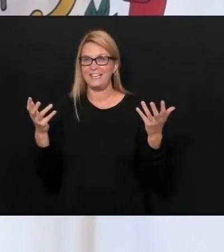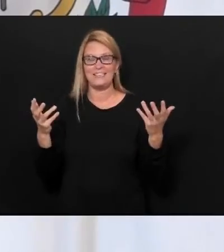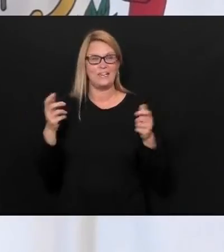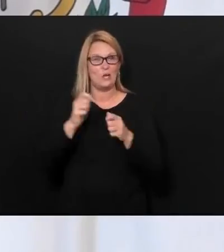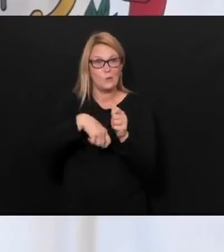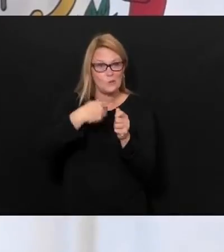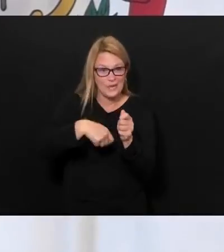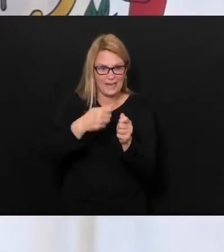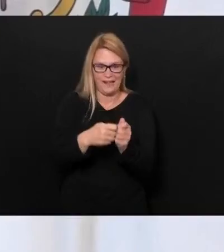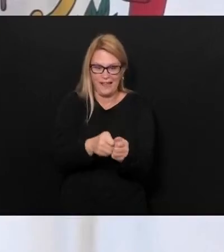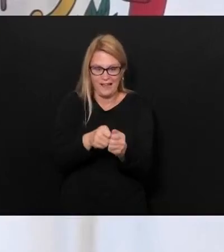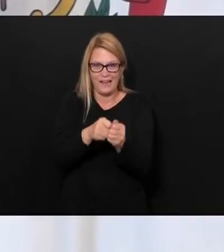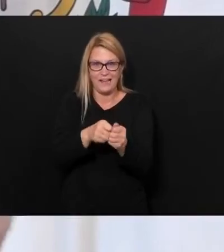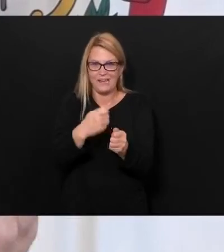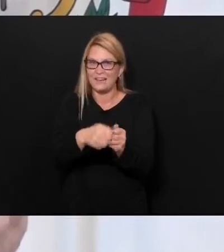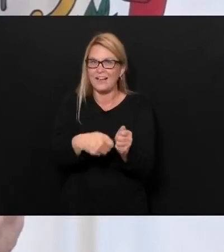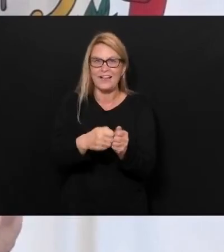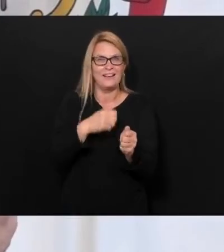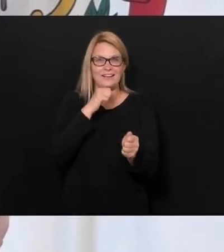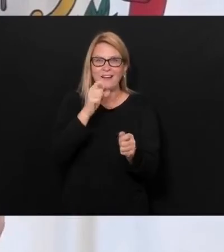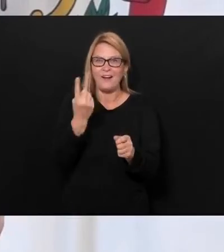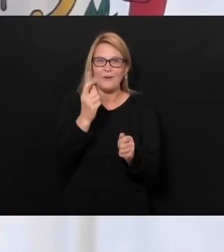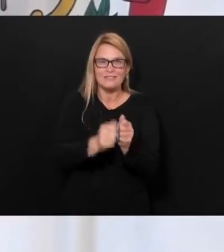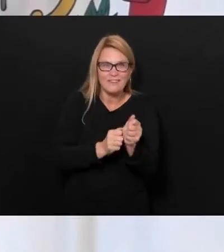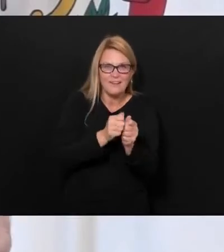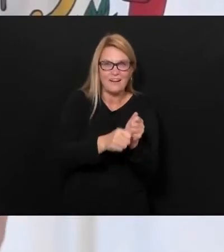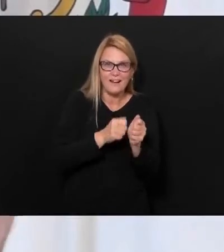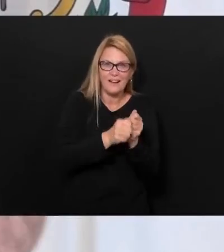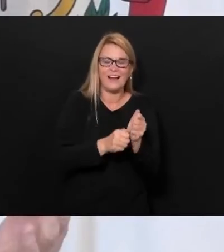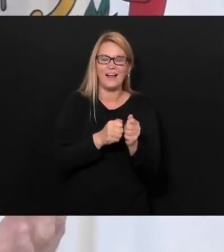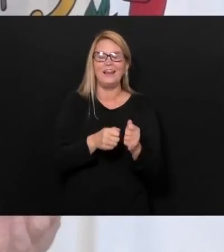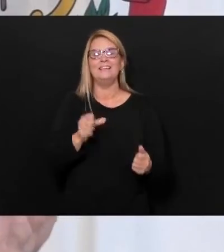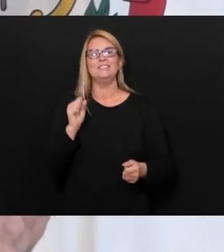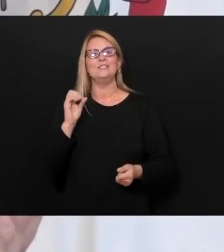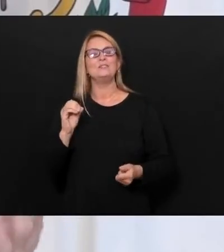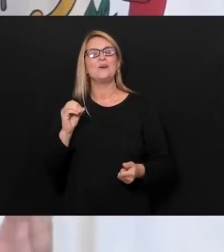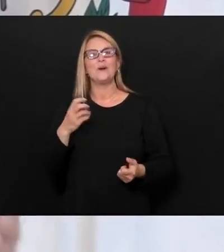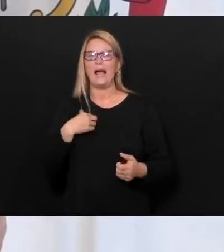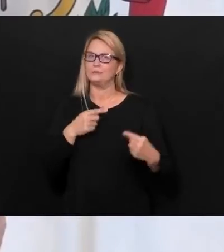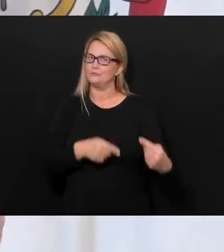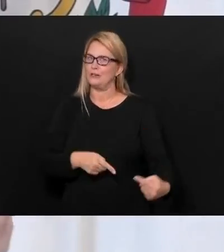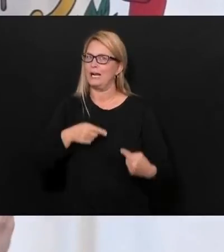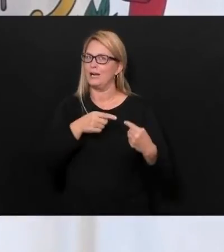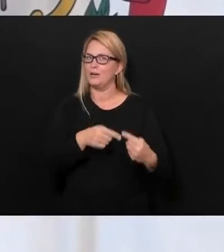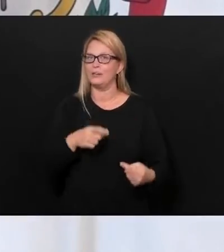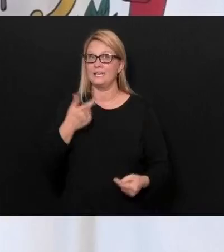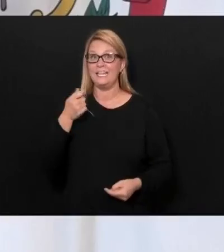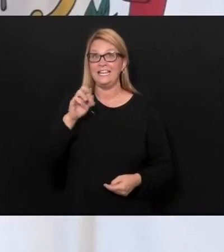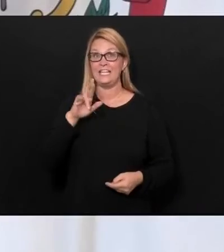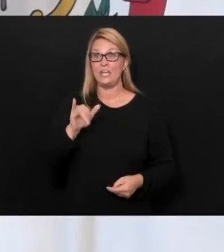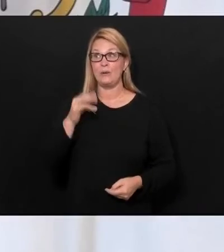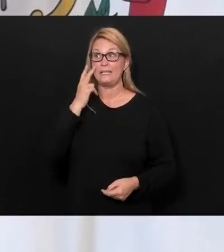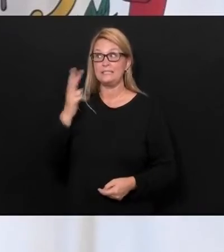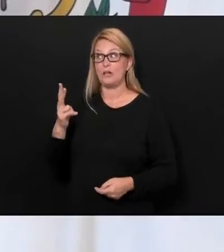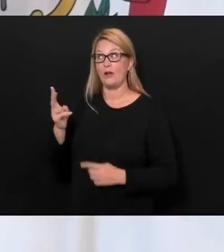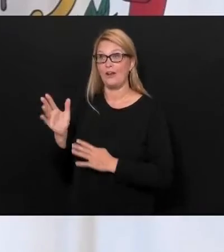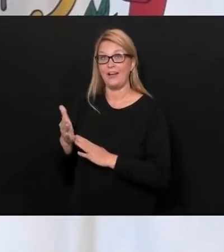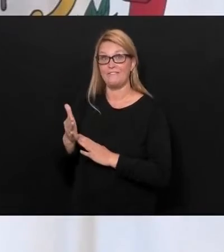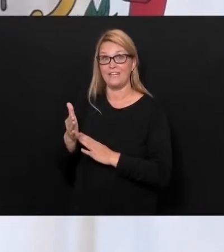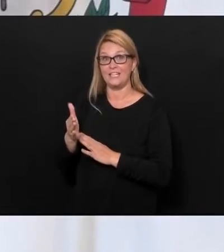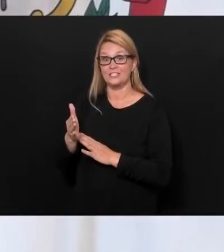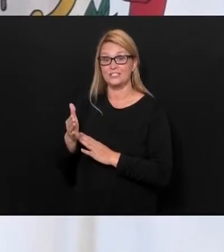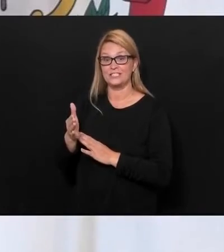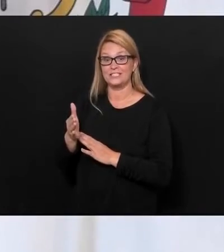reel wouldn't function and everything else. And about that time, Gary saw a fish in the stream